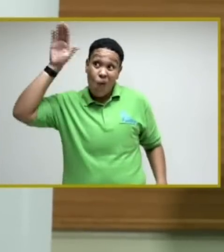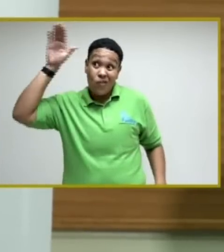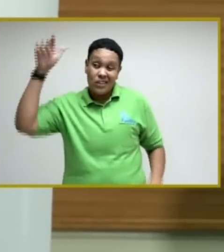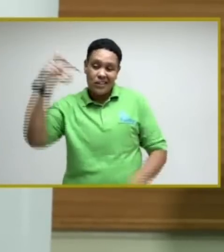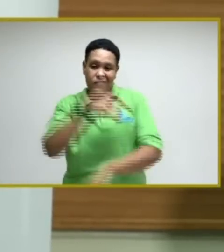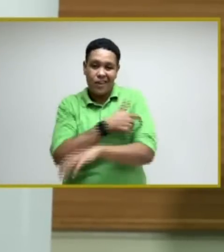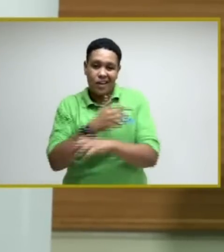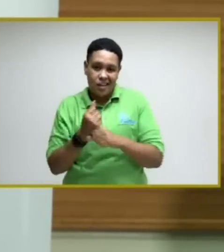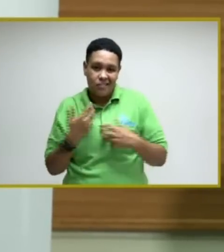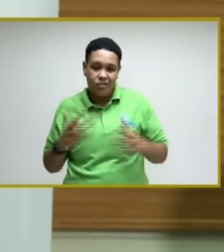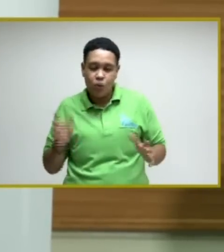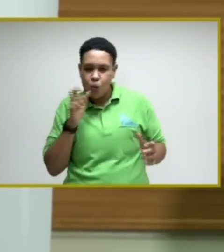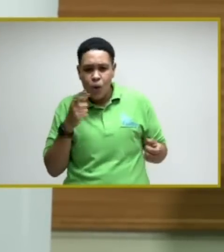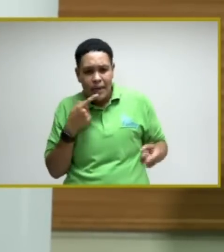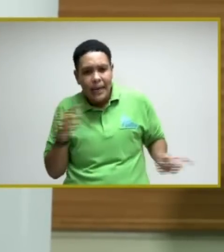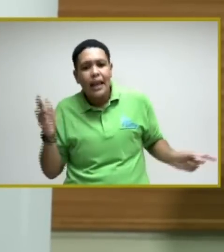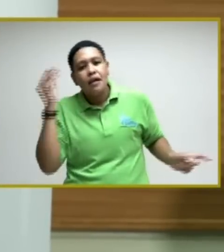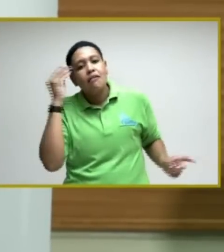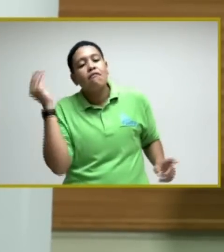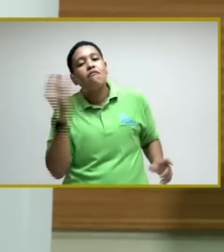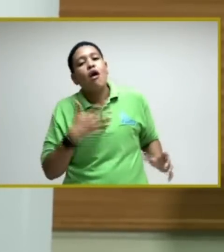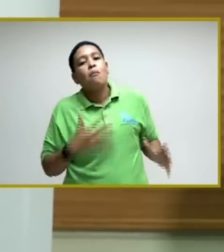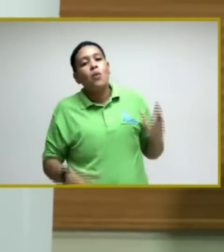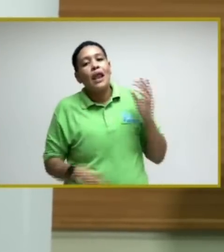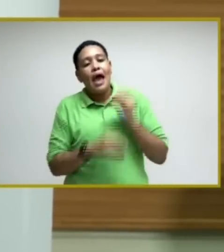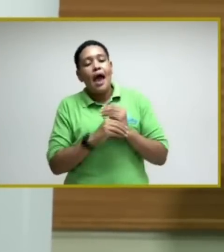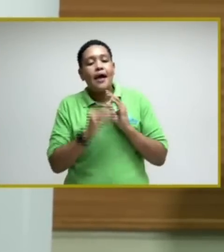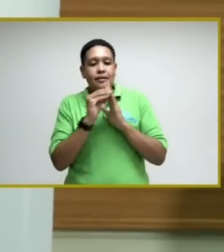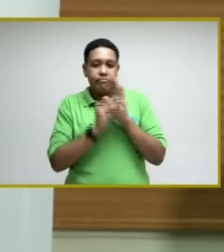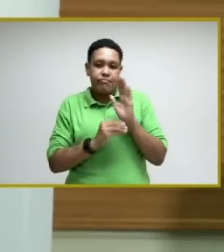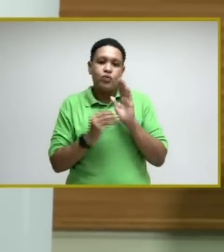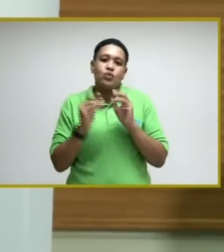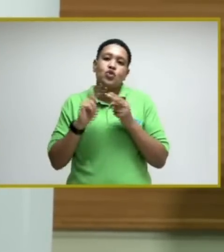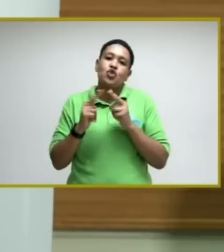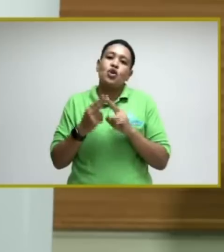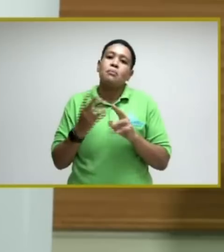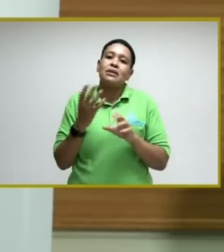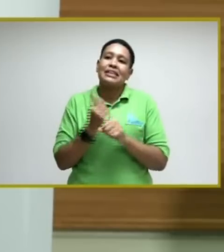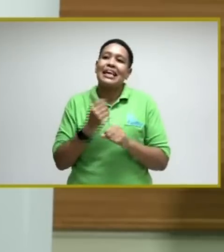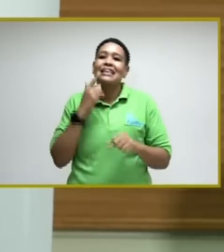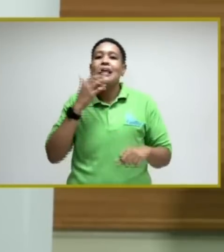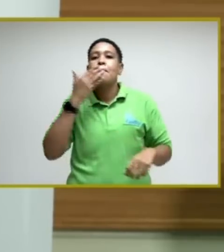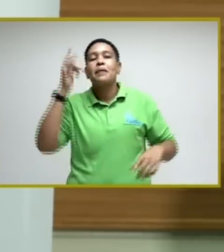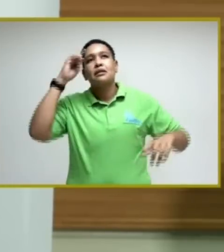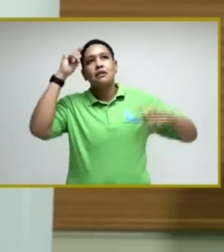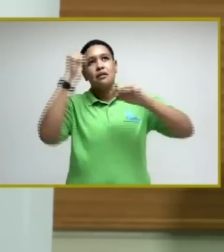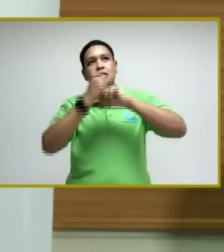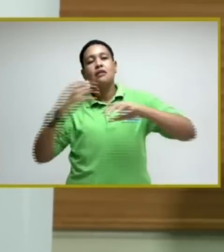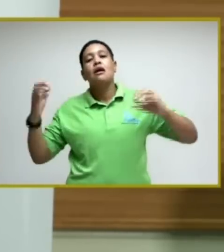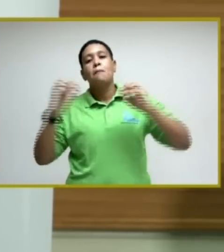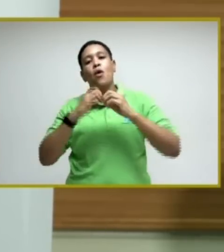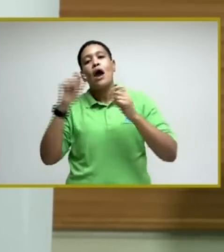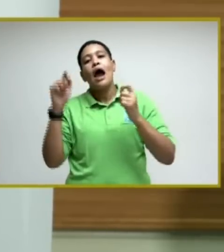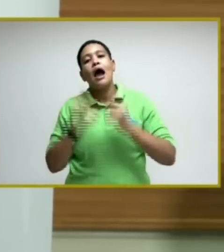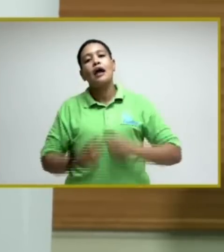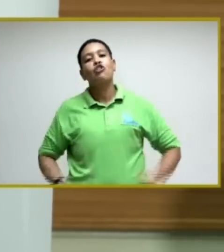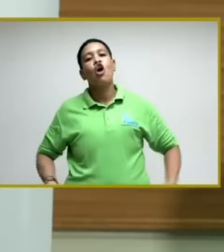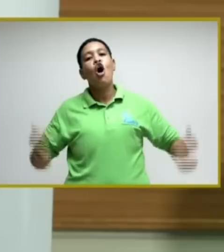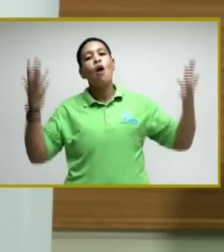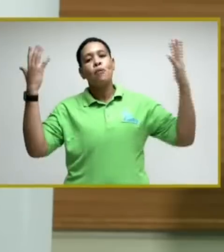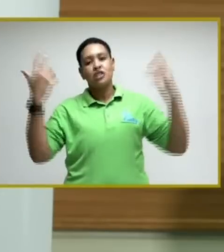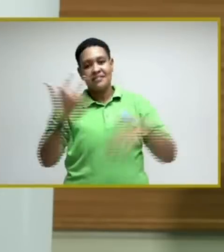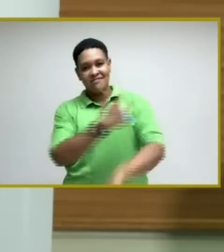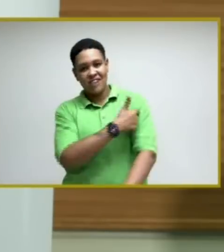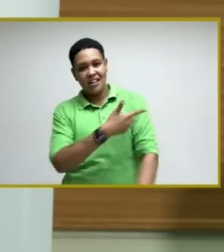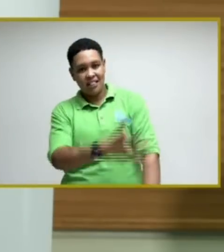and who would have declared, then we'll add them to the numbers to get a better picture, a more accurate picture of the vaccinated. So